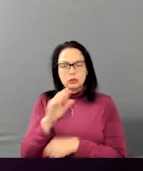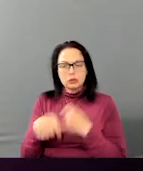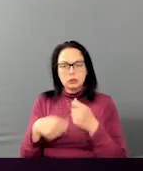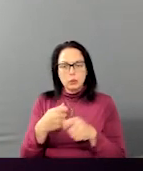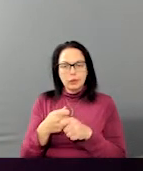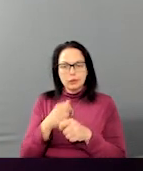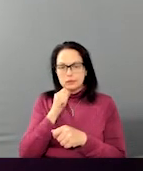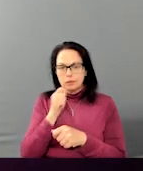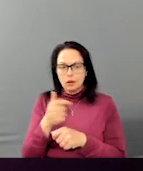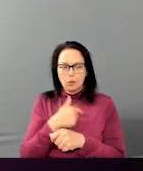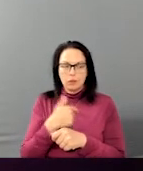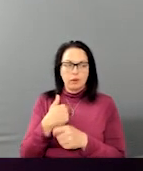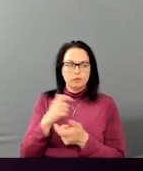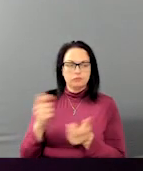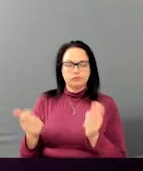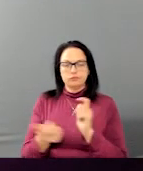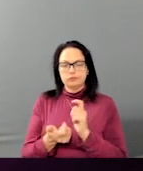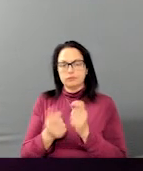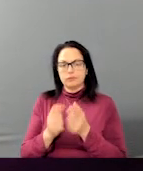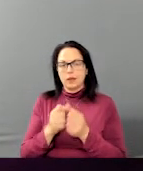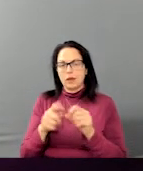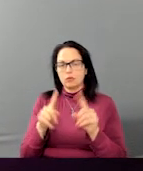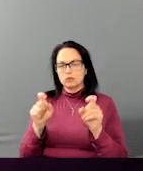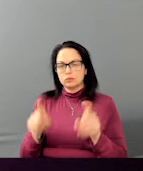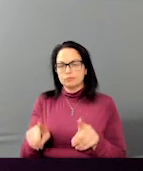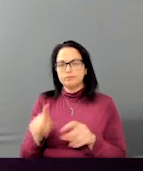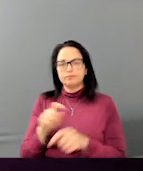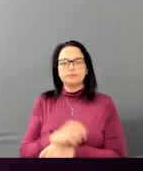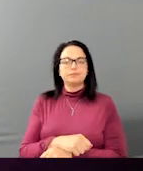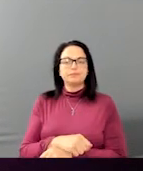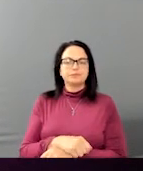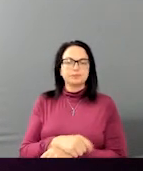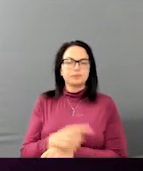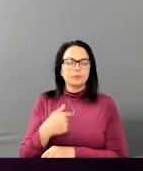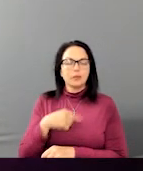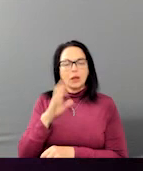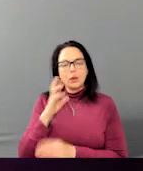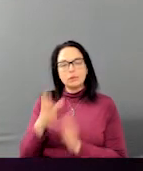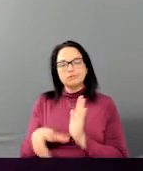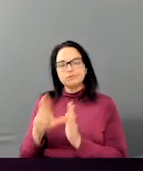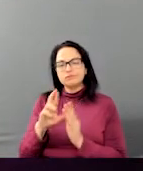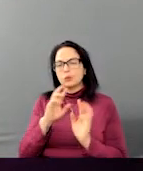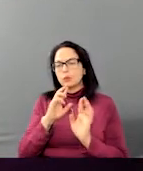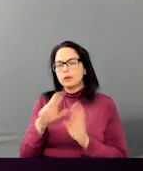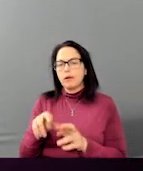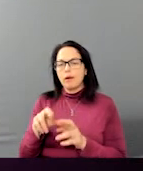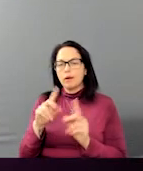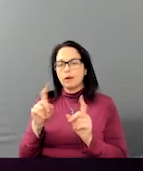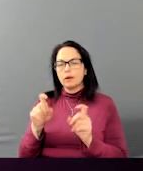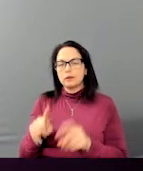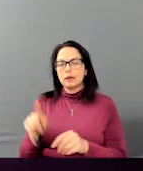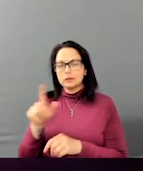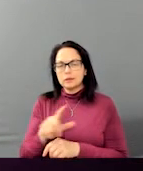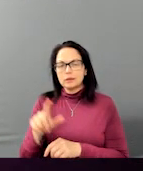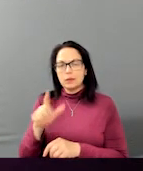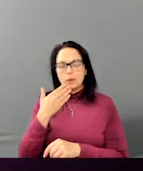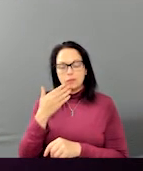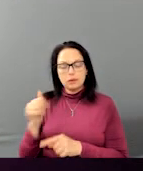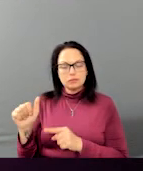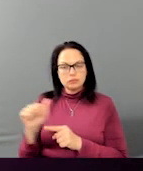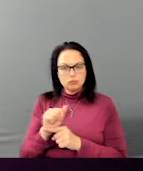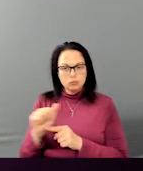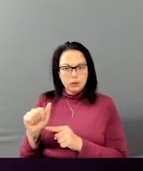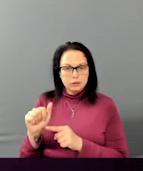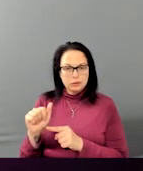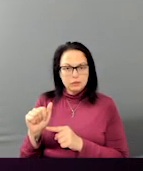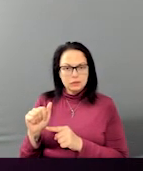actually have to change the way that you test. And I'm gonna be going over some React testing library best practices, so even